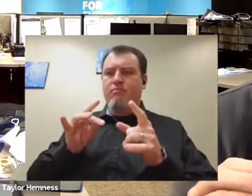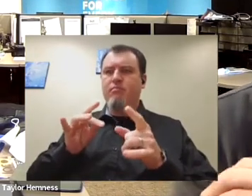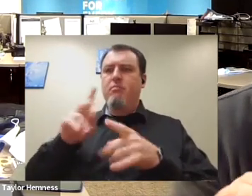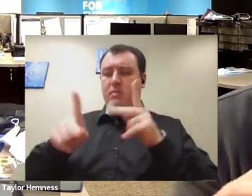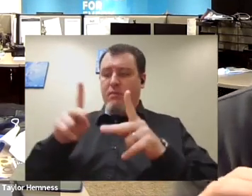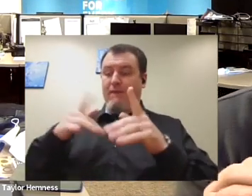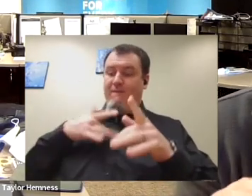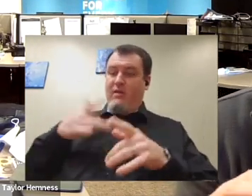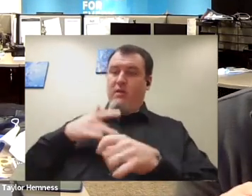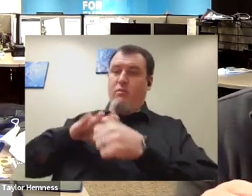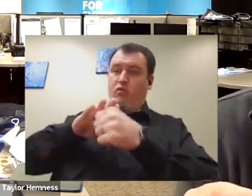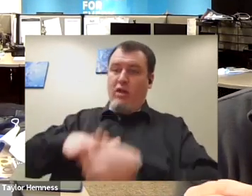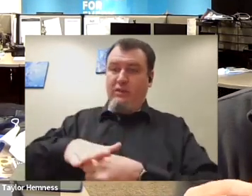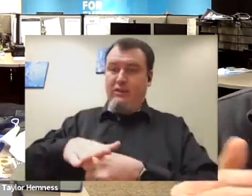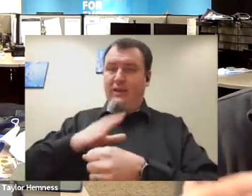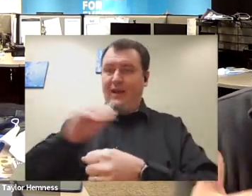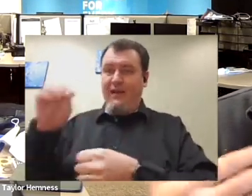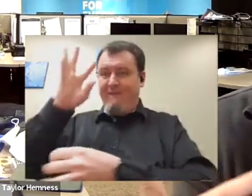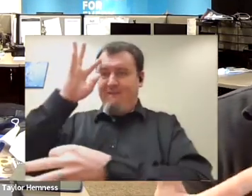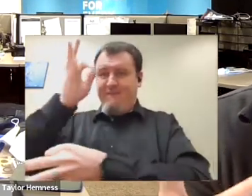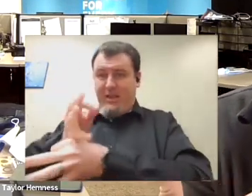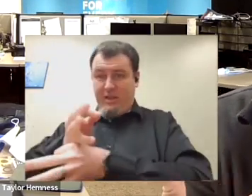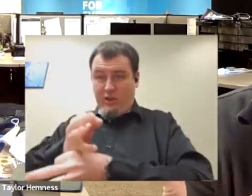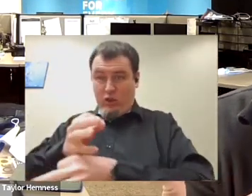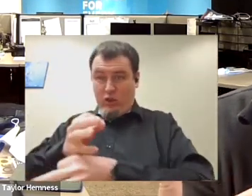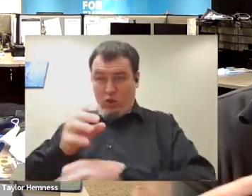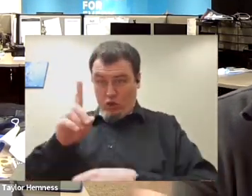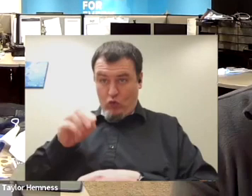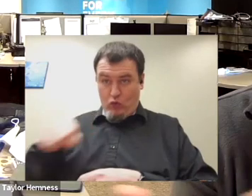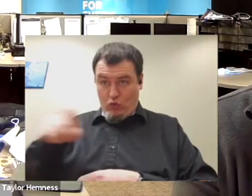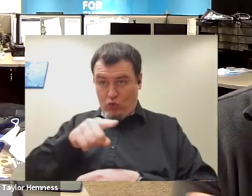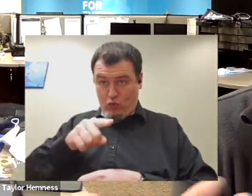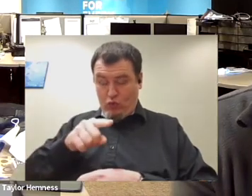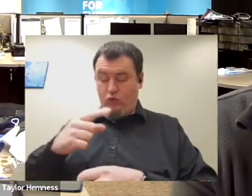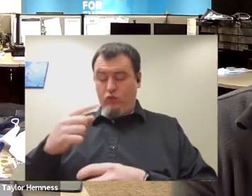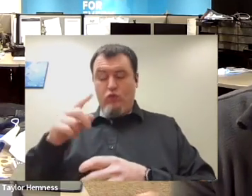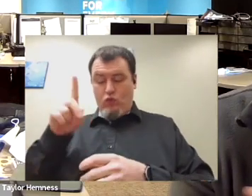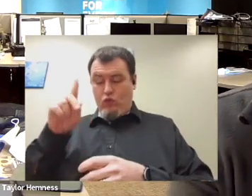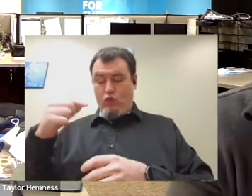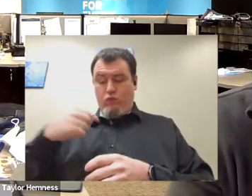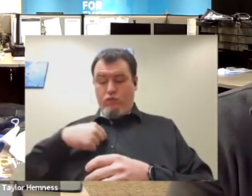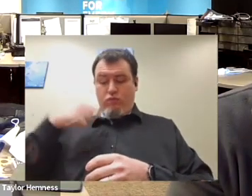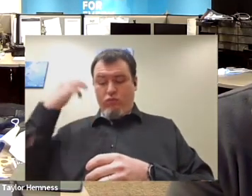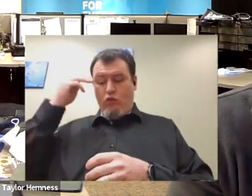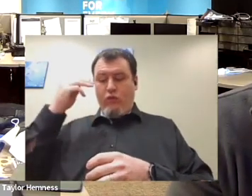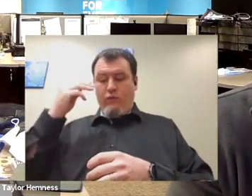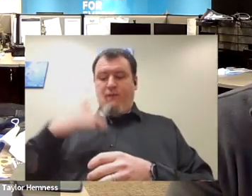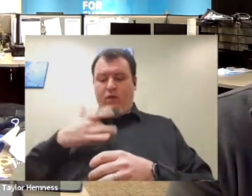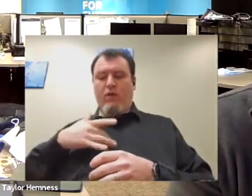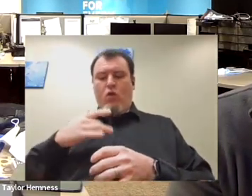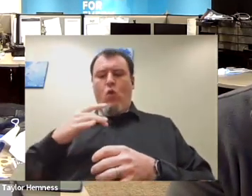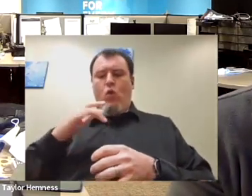You mentioned the correlation between a person feeling that way and their faith.